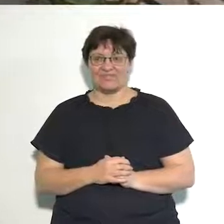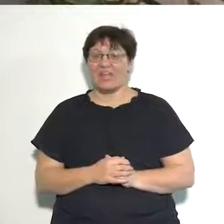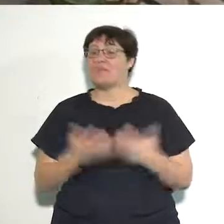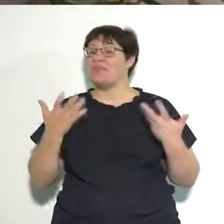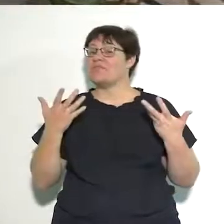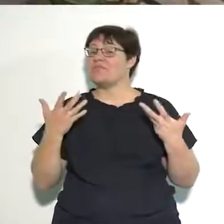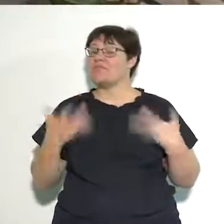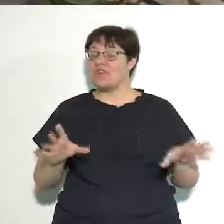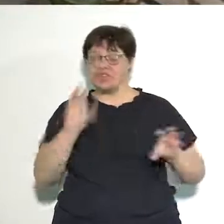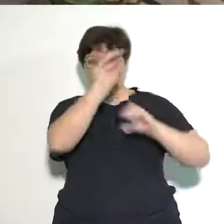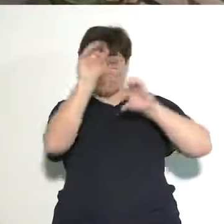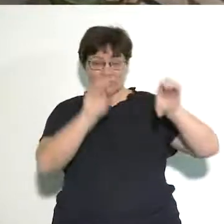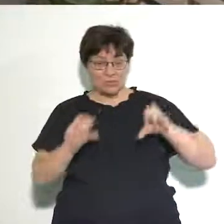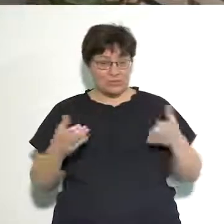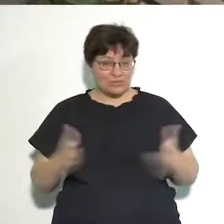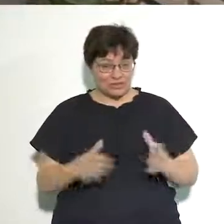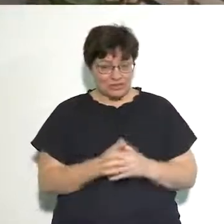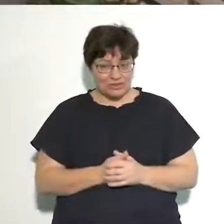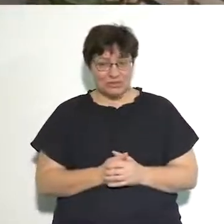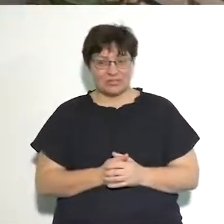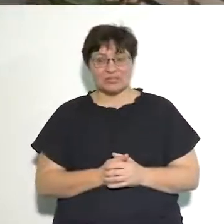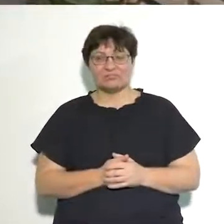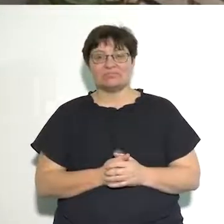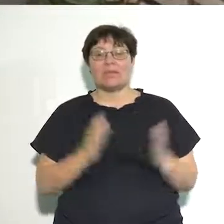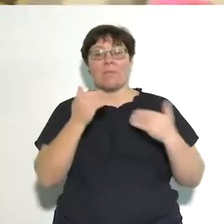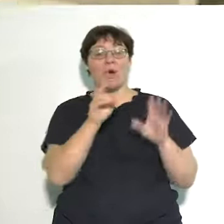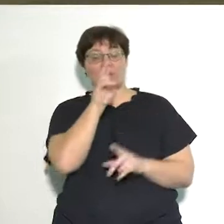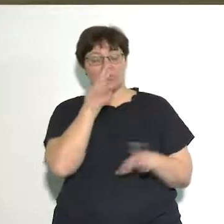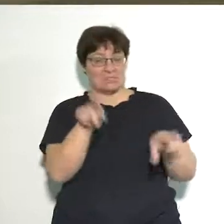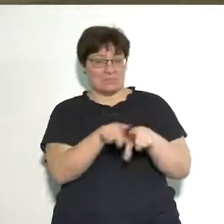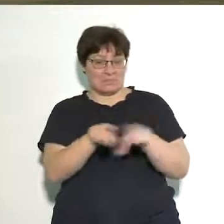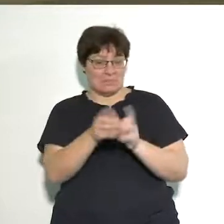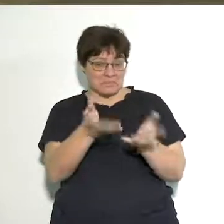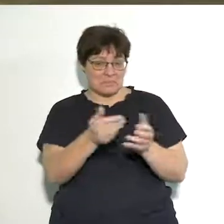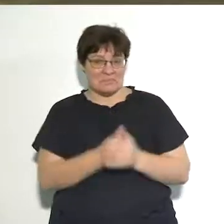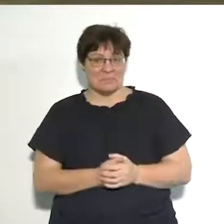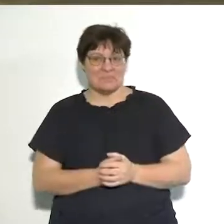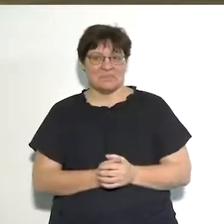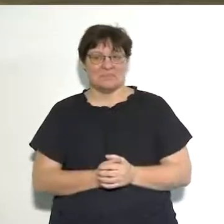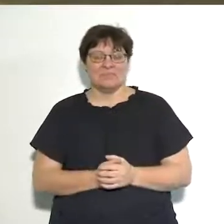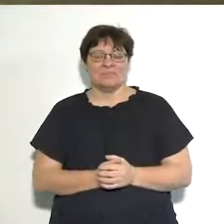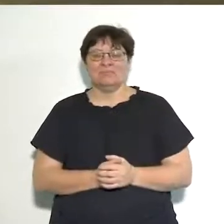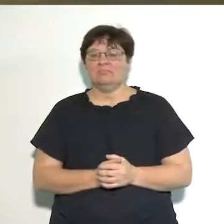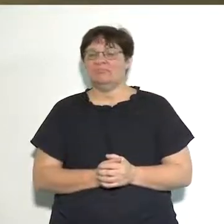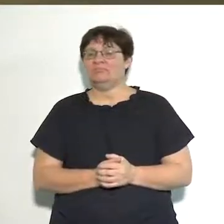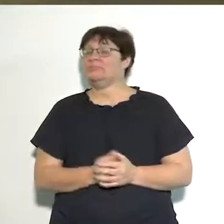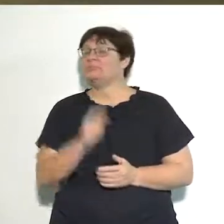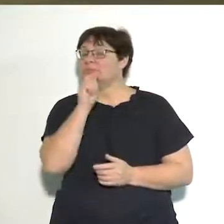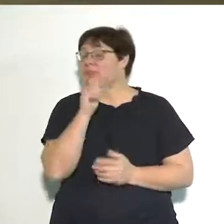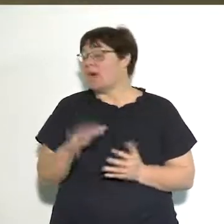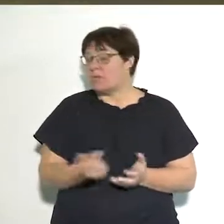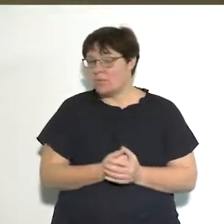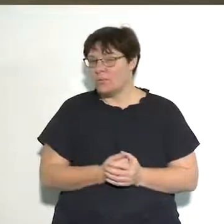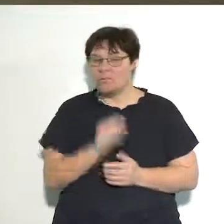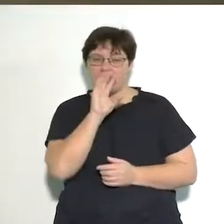Okay, once you are done sticking all your matchboxes, your box will look like this. How you would use